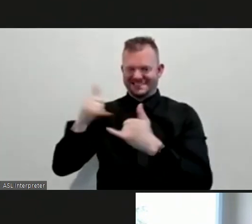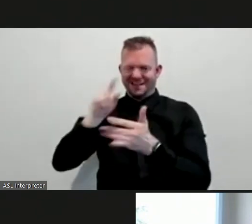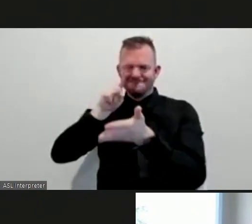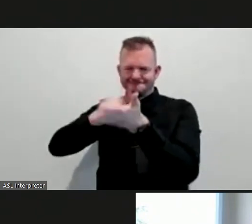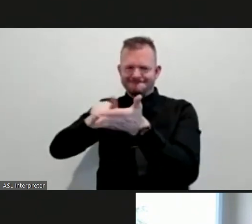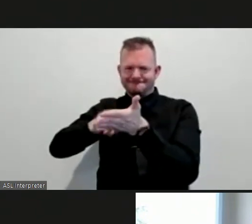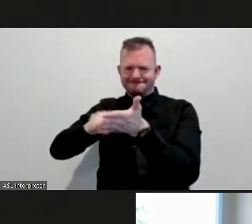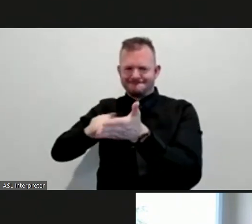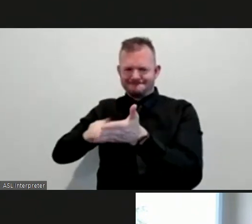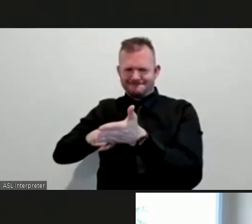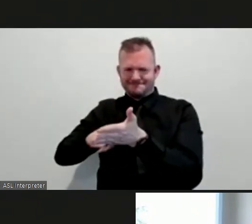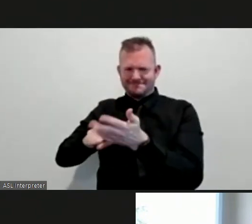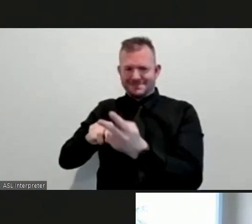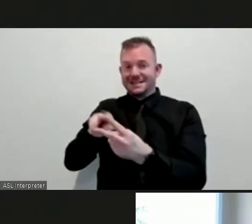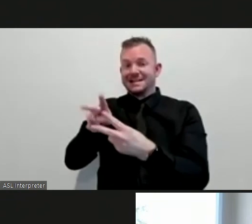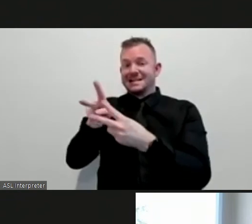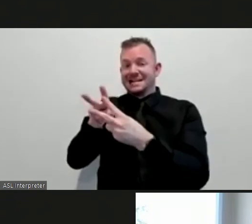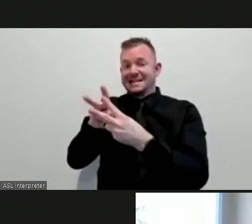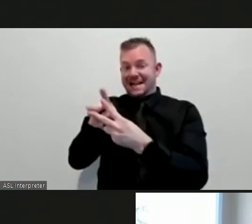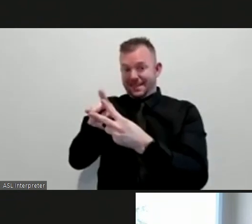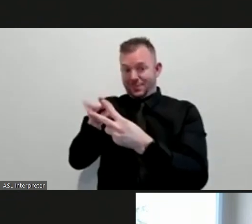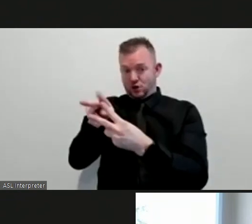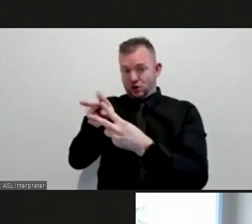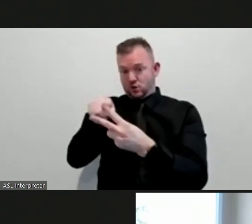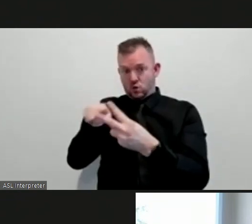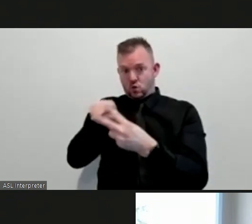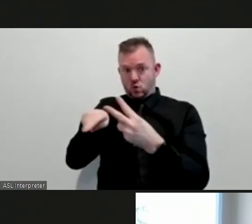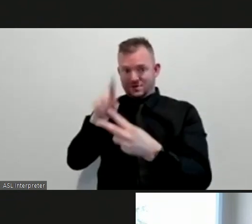decreased vaccine effectiveness or treatment issues.